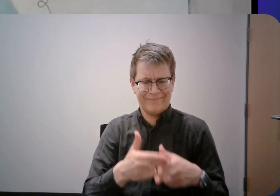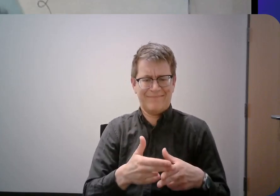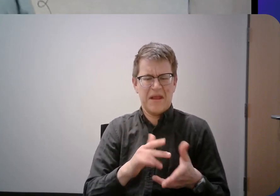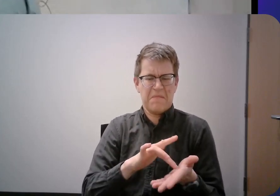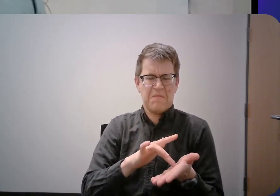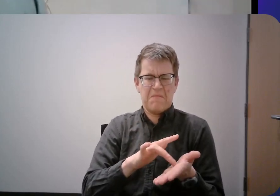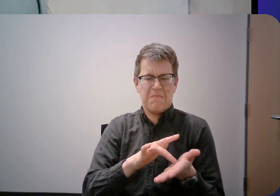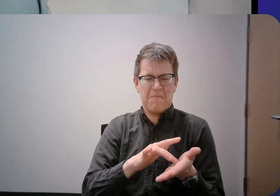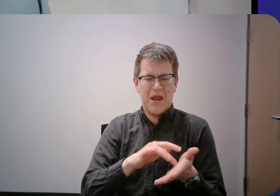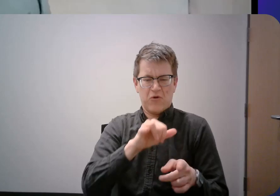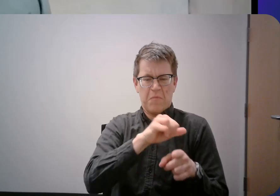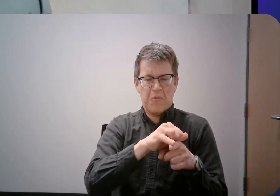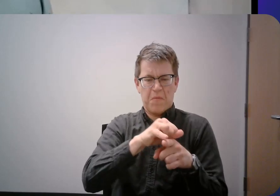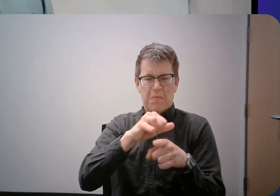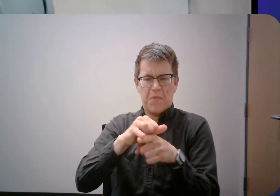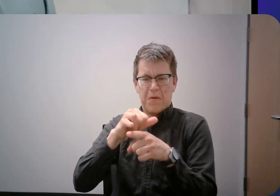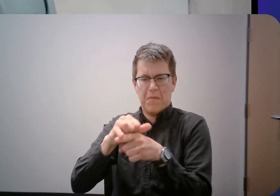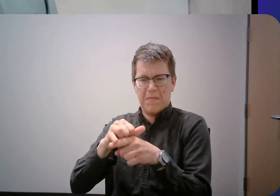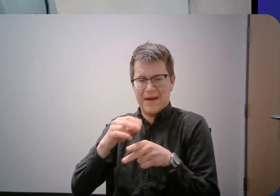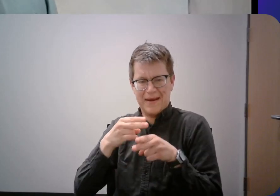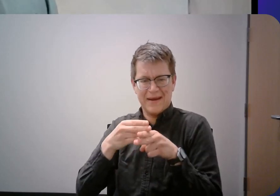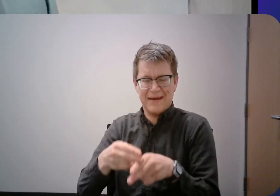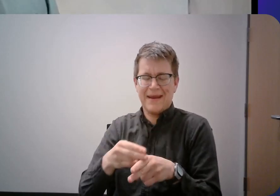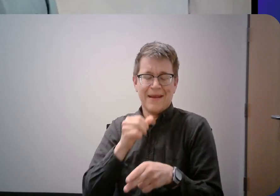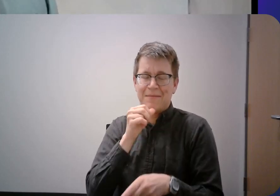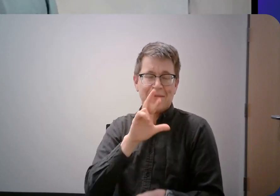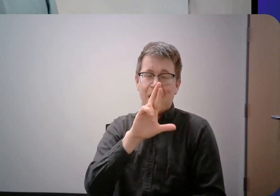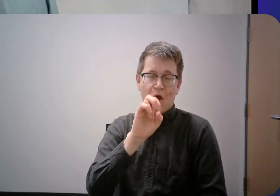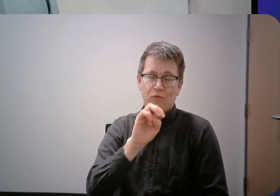Rods are called bacilli.